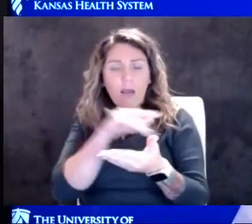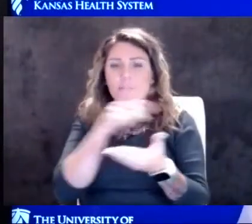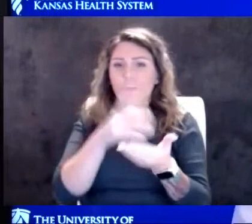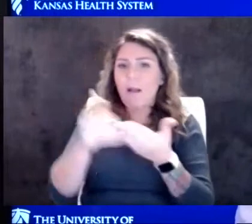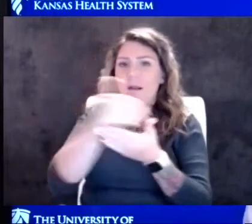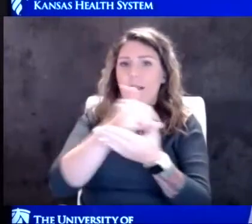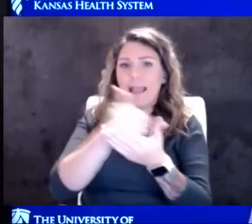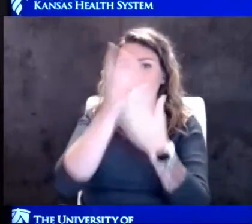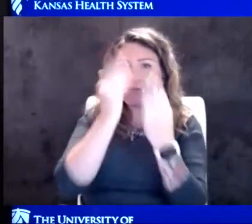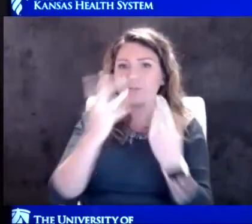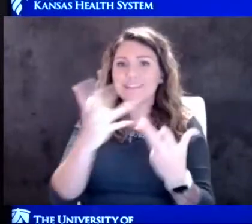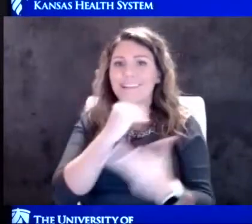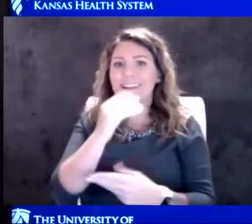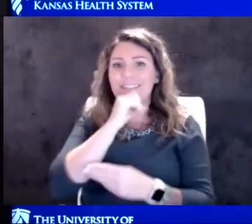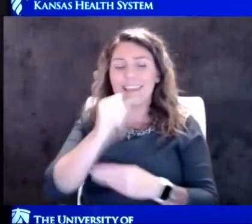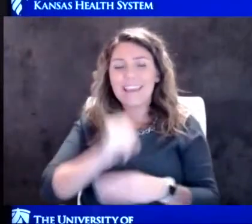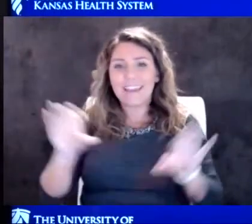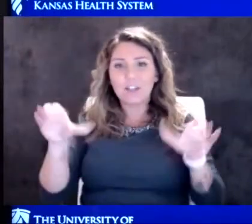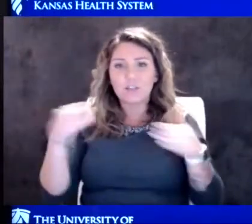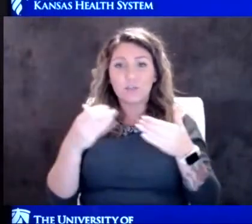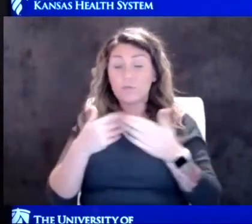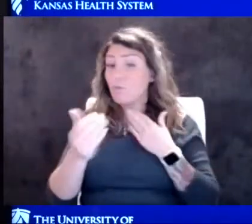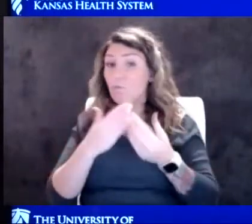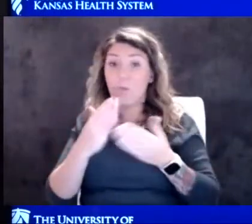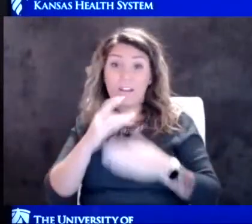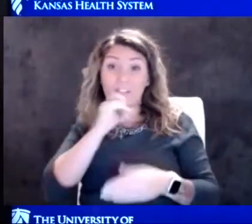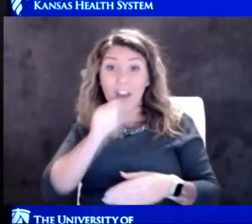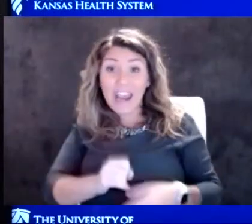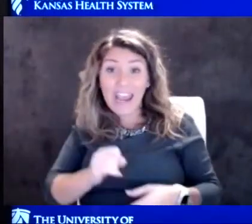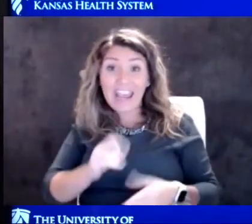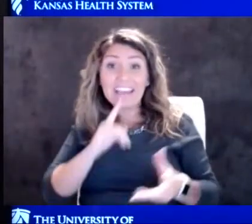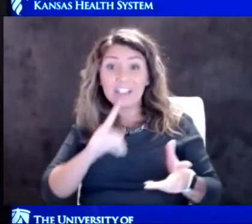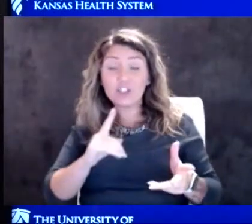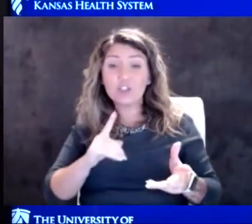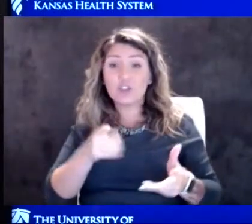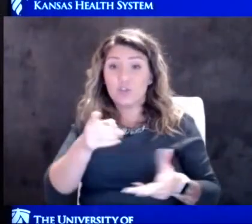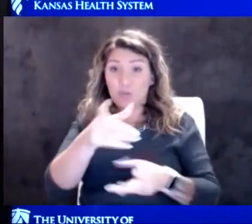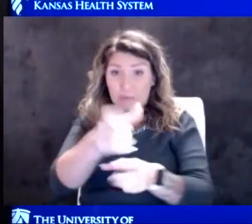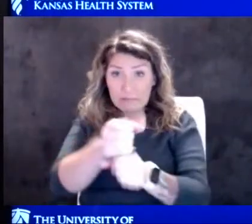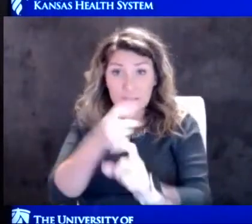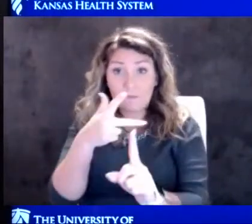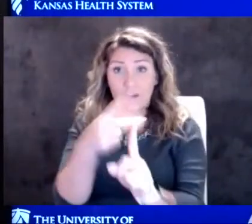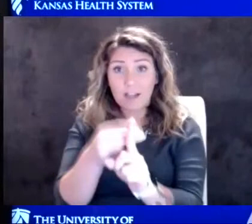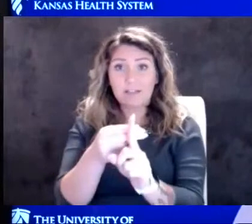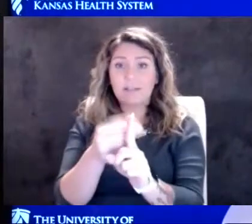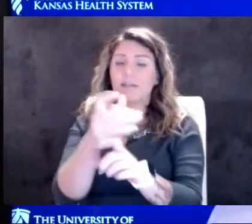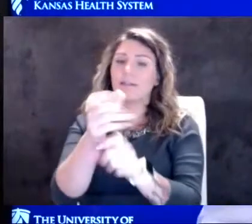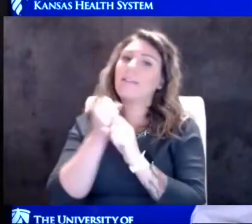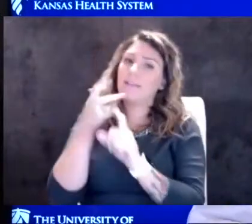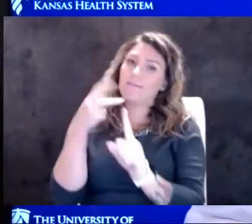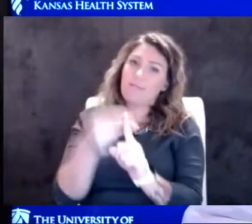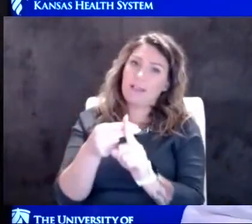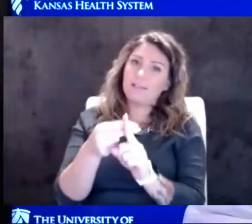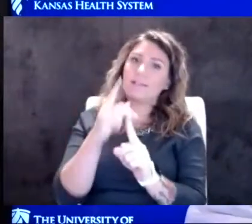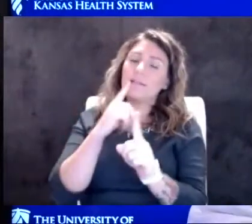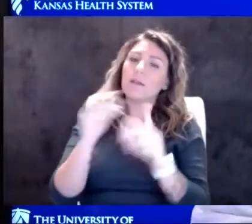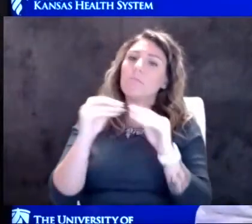groups. And so really, whatever age you are at, and if you are able to get the vaccine. More than